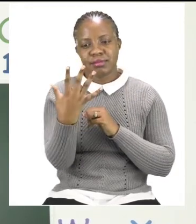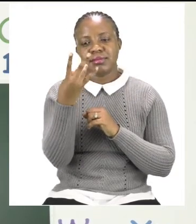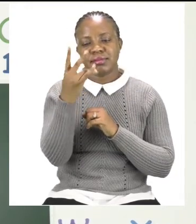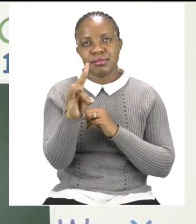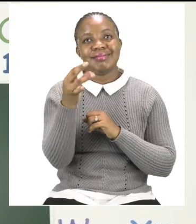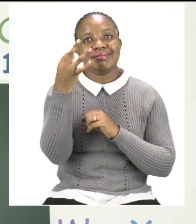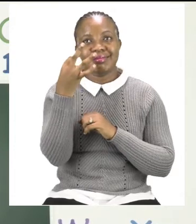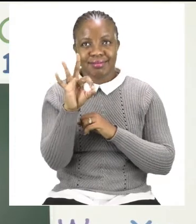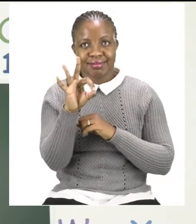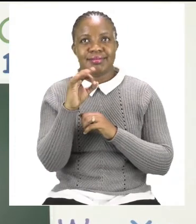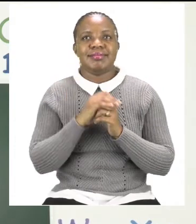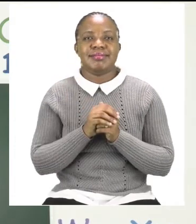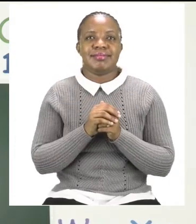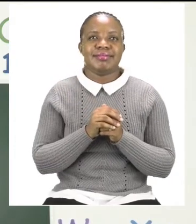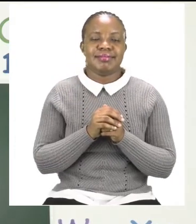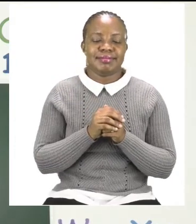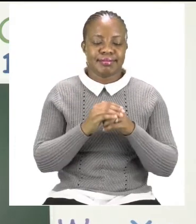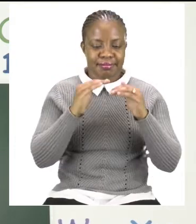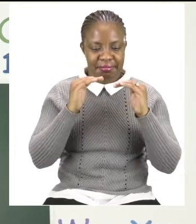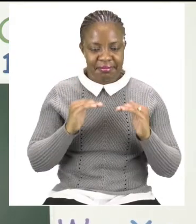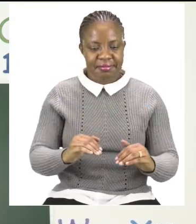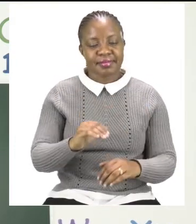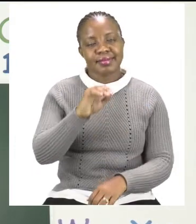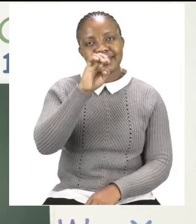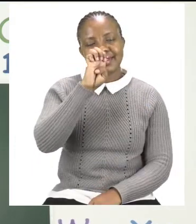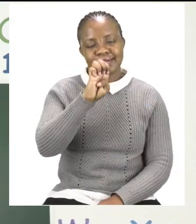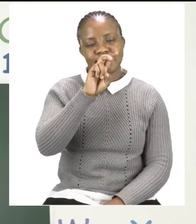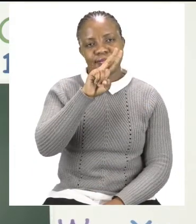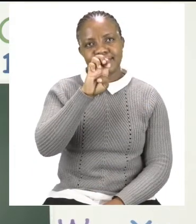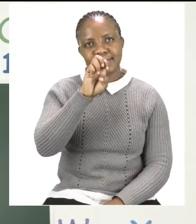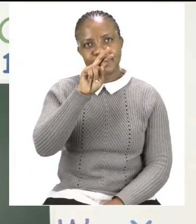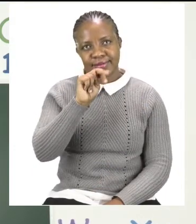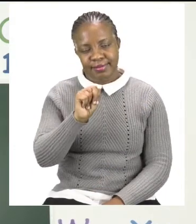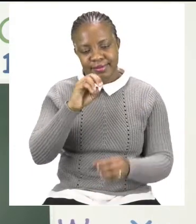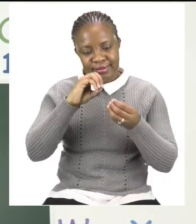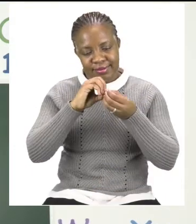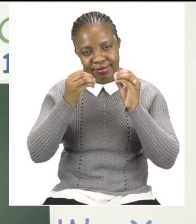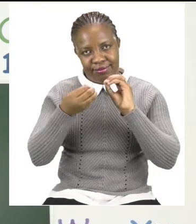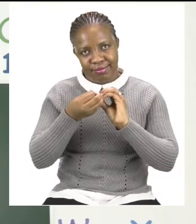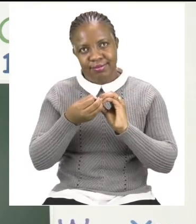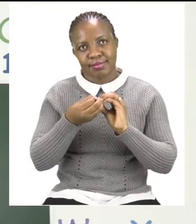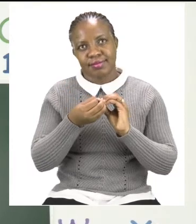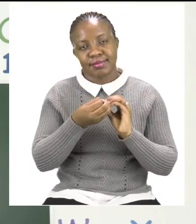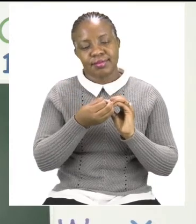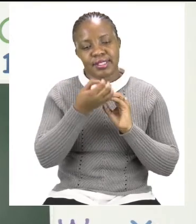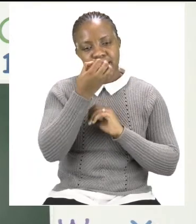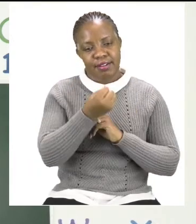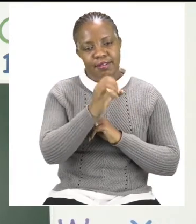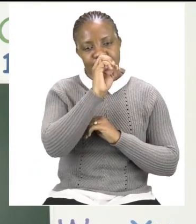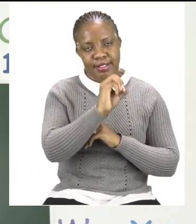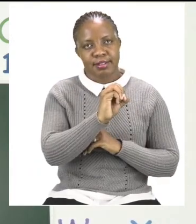9. Then our even numbers end with either